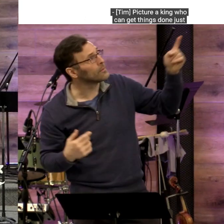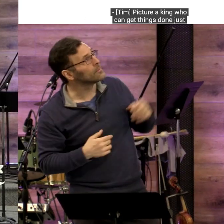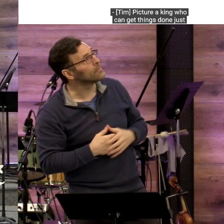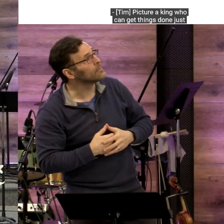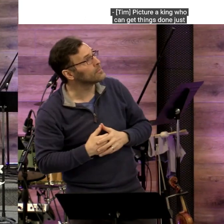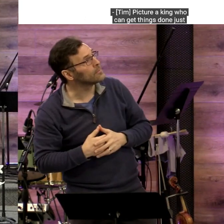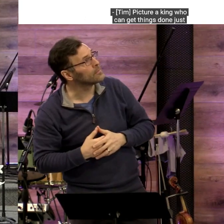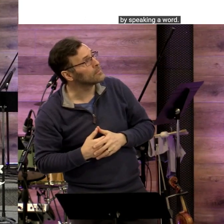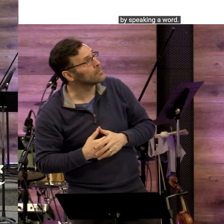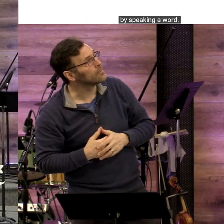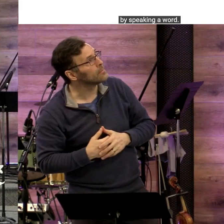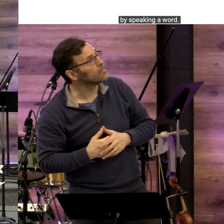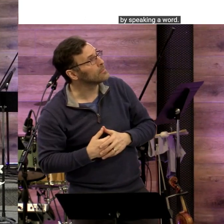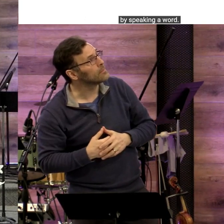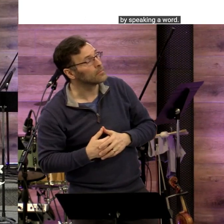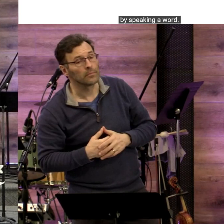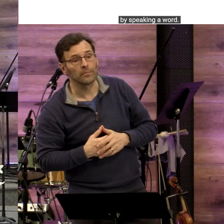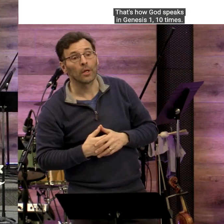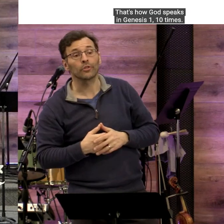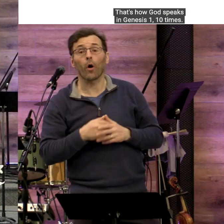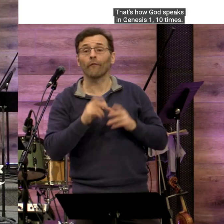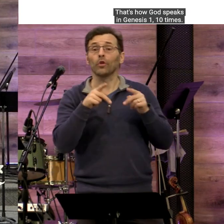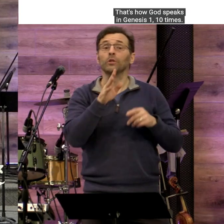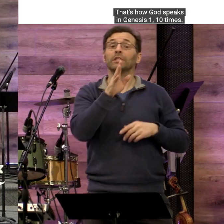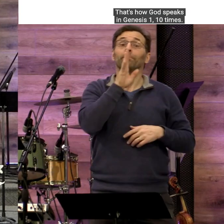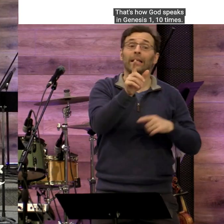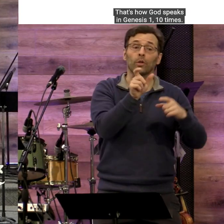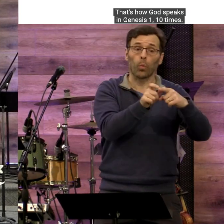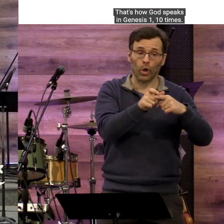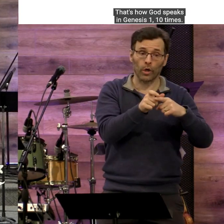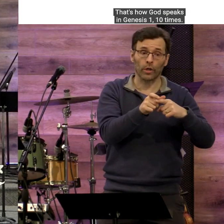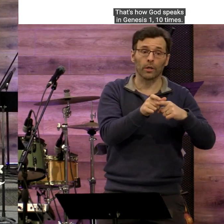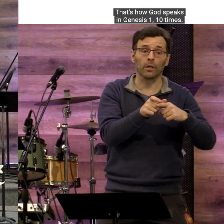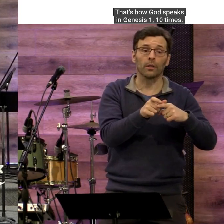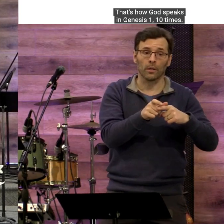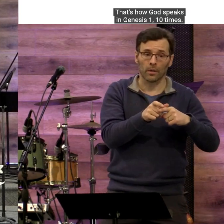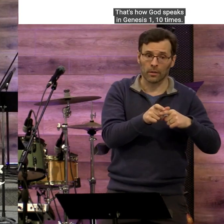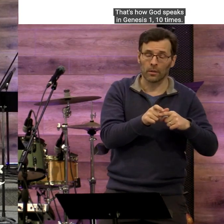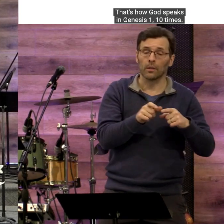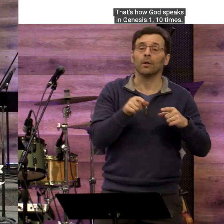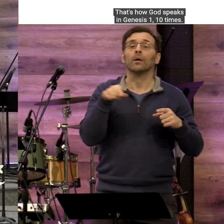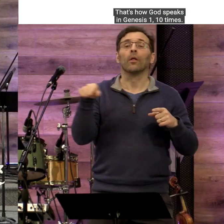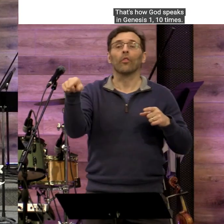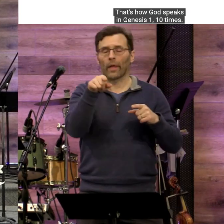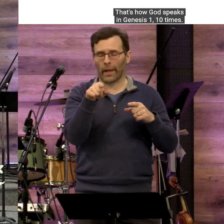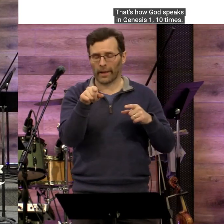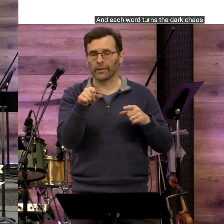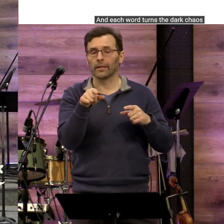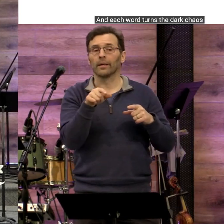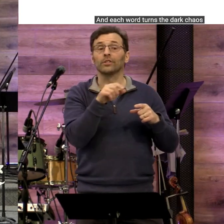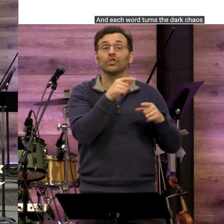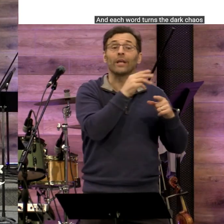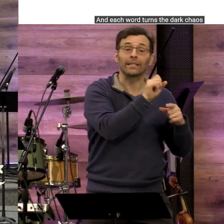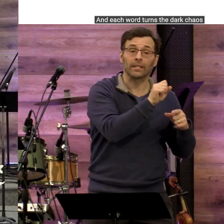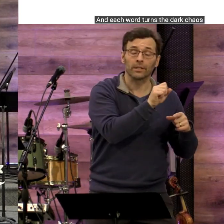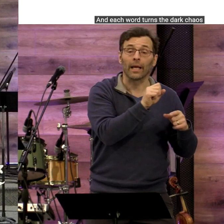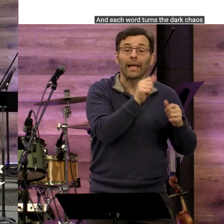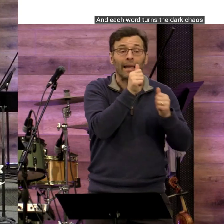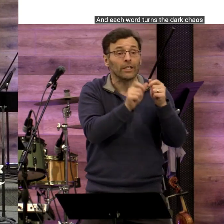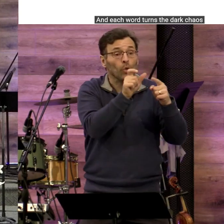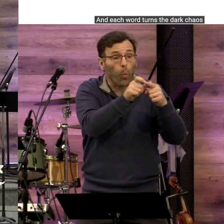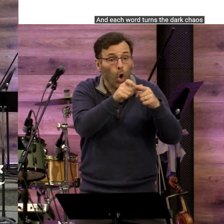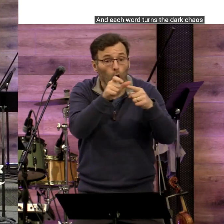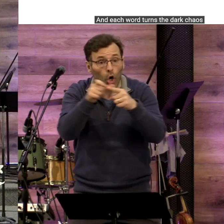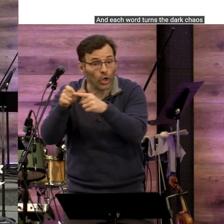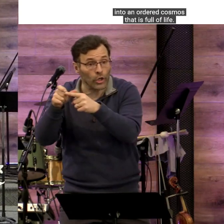things done just by speaking a word. That's how God speaks in Genesis 1, 10 times. And each word turns